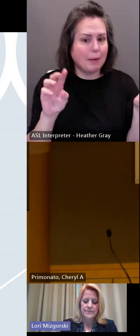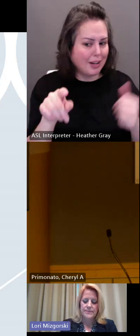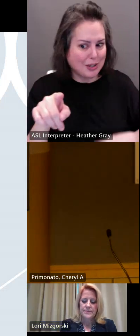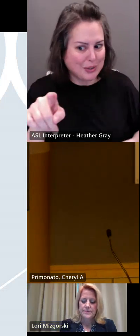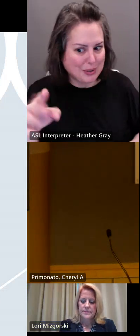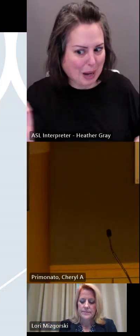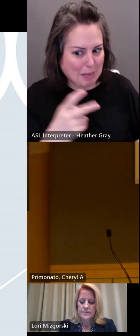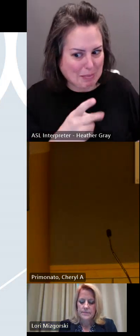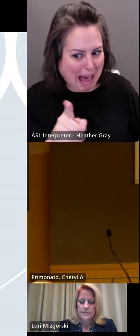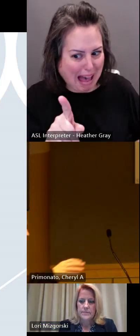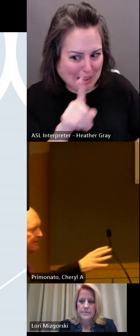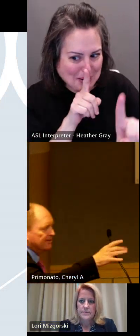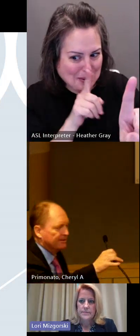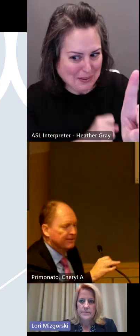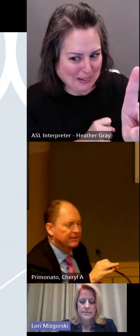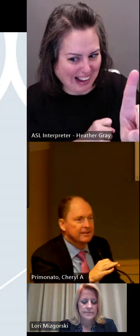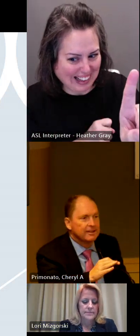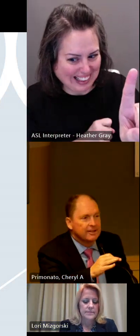that.